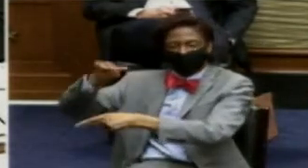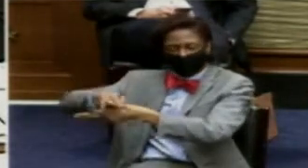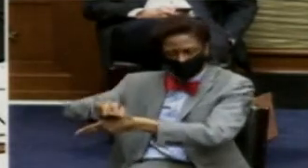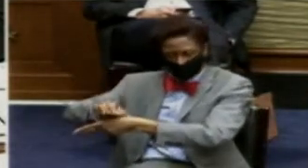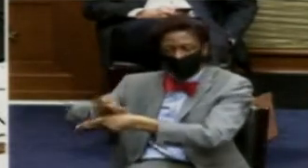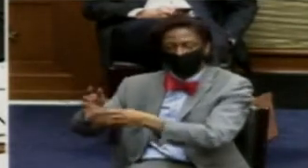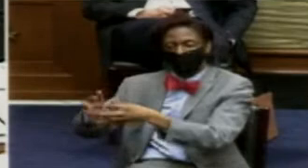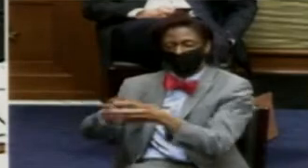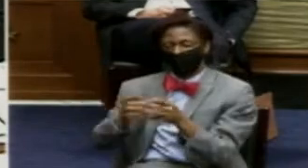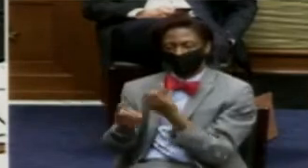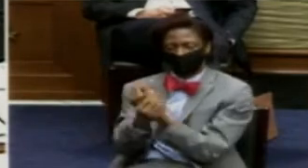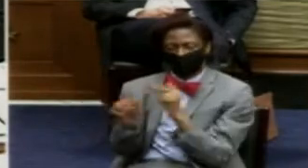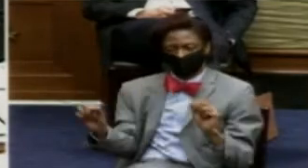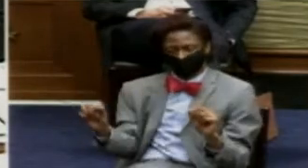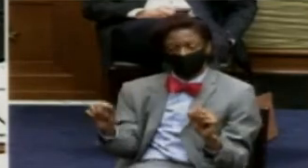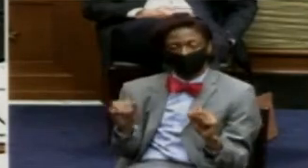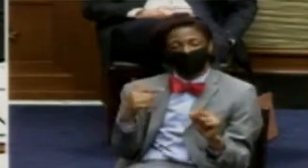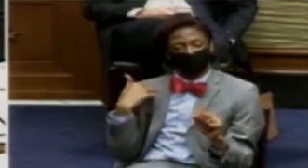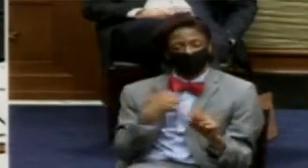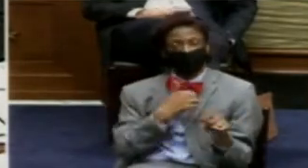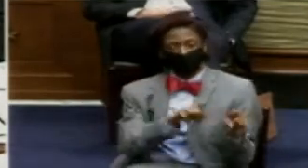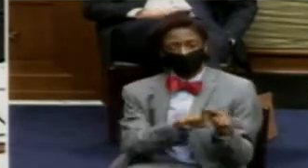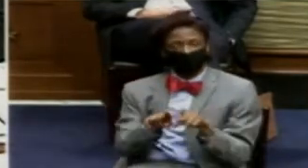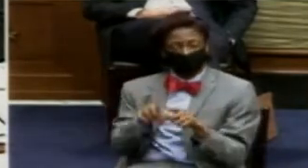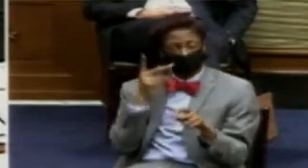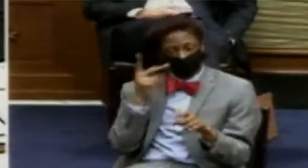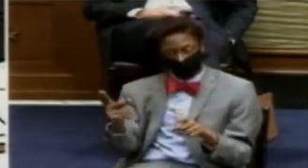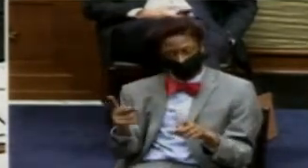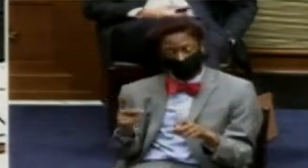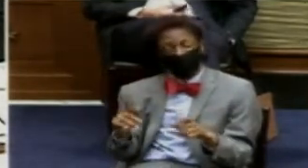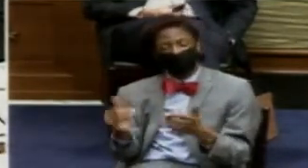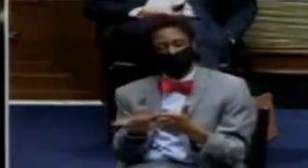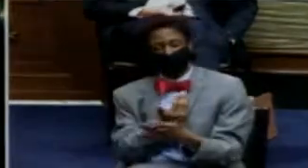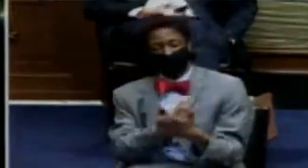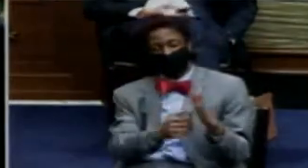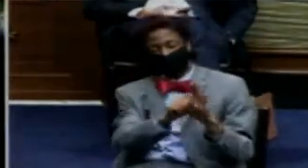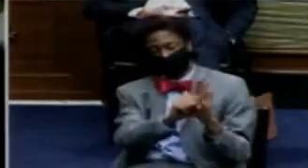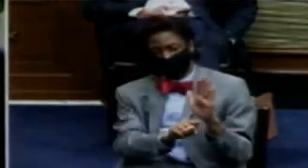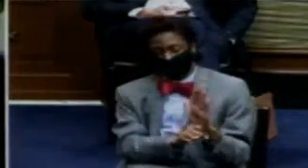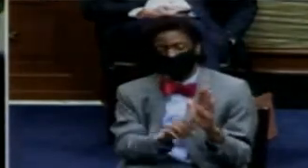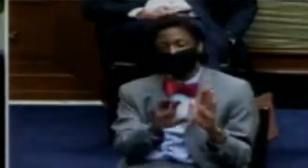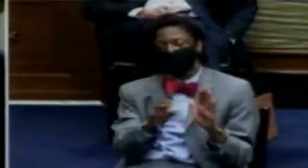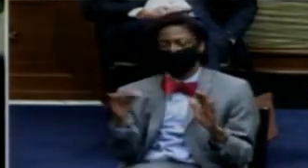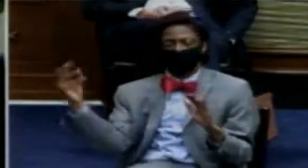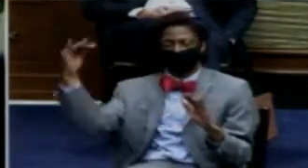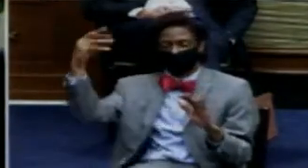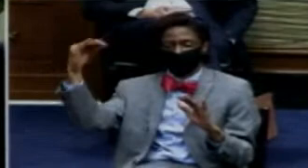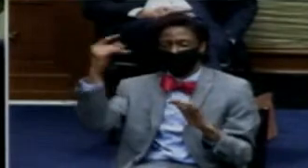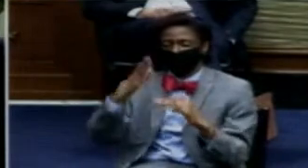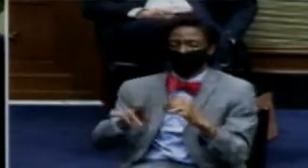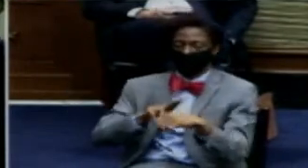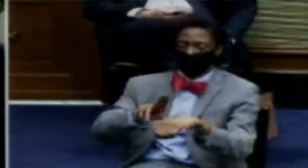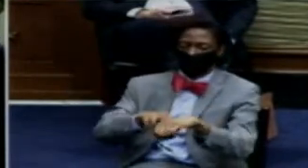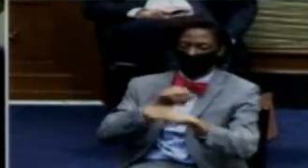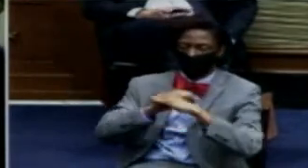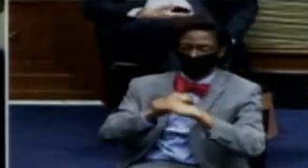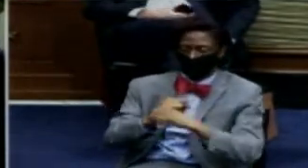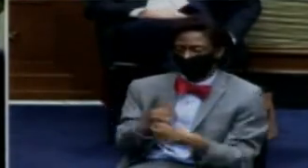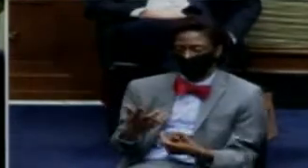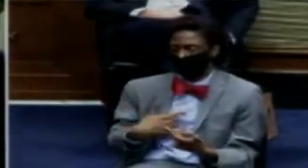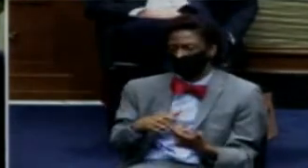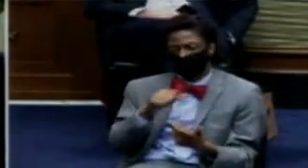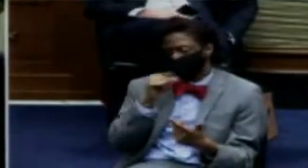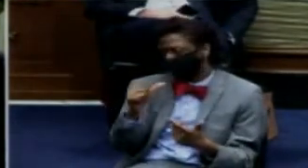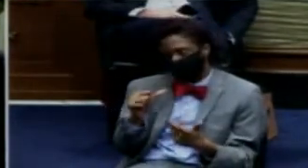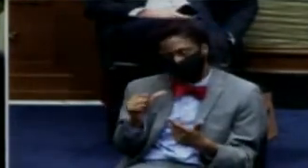I think what we've also seen is that the new state will be a supporter of the national security and not a detractor from the